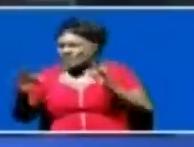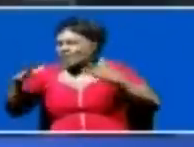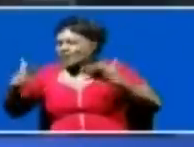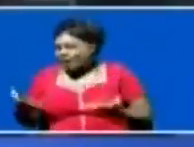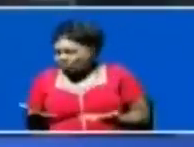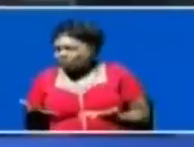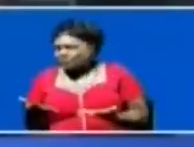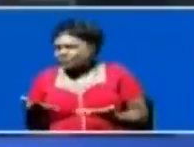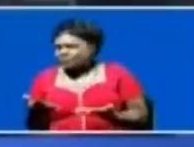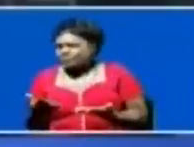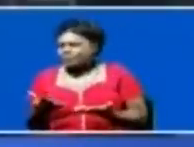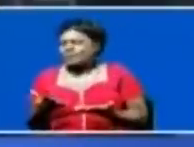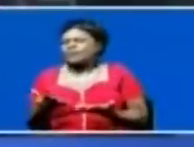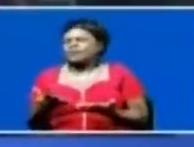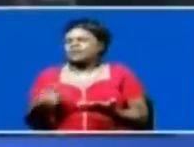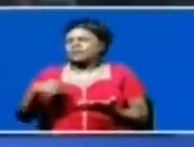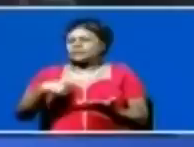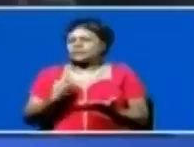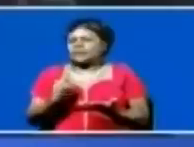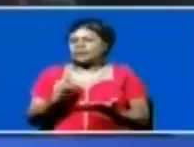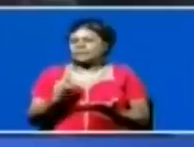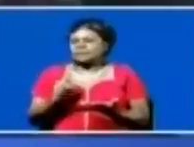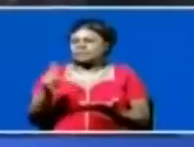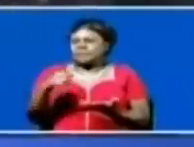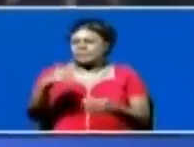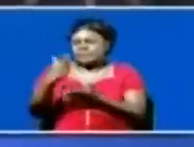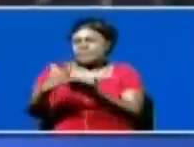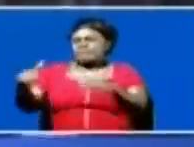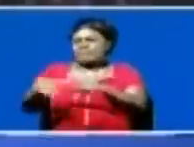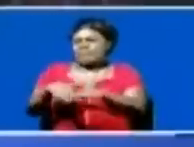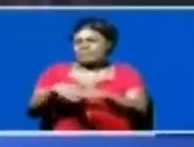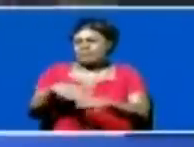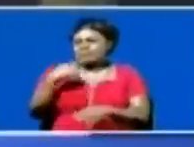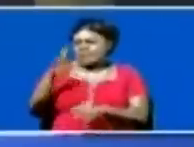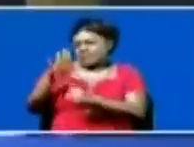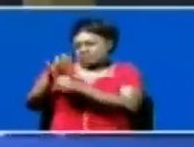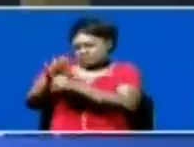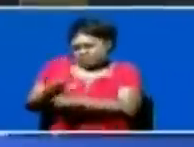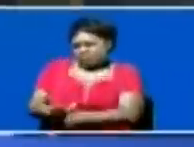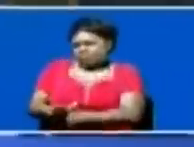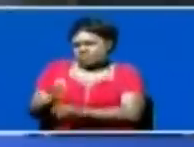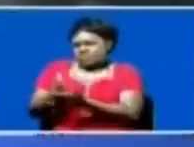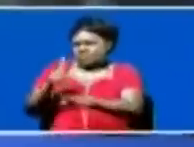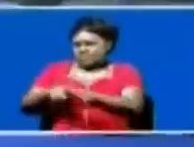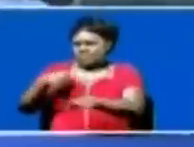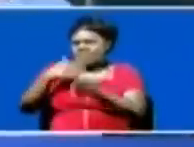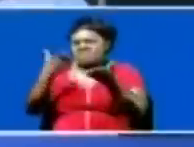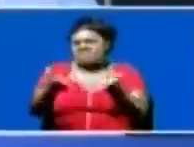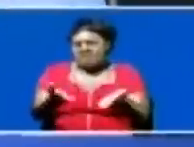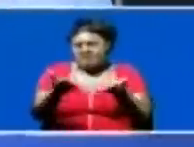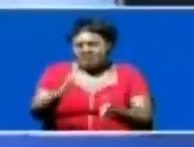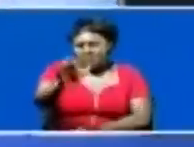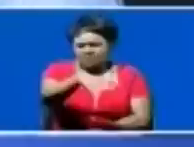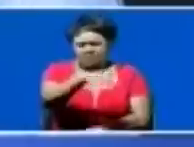that what we did was null and void. Some members have claimed that there was intimidation. At some point, I was in the press gallery,